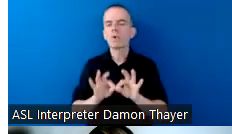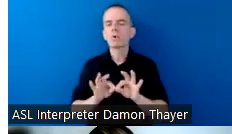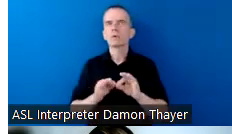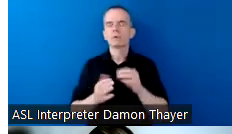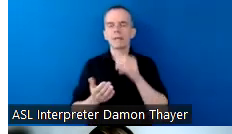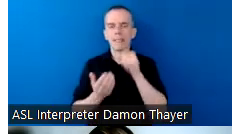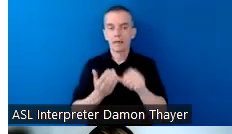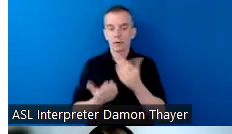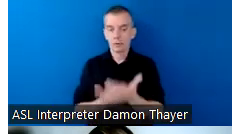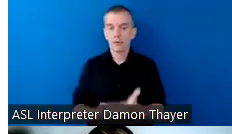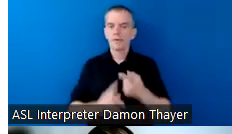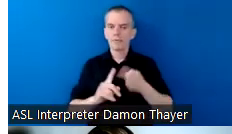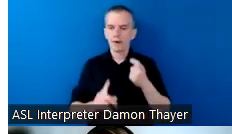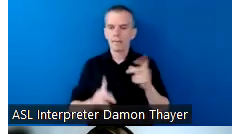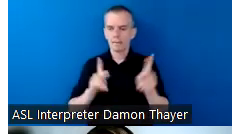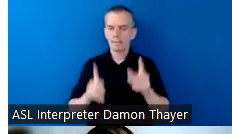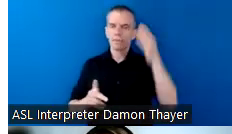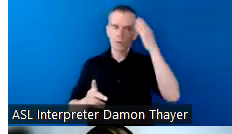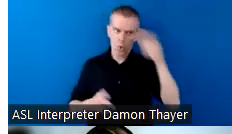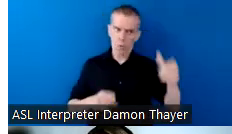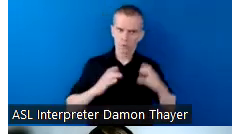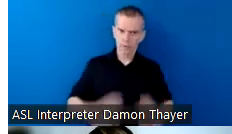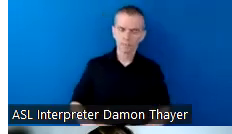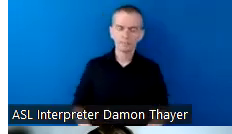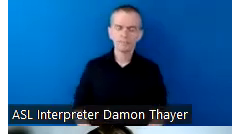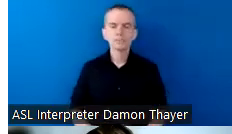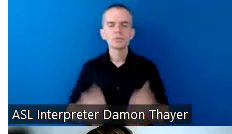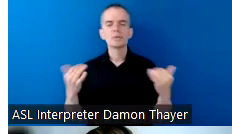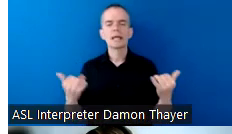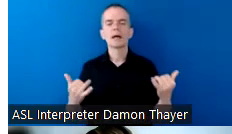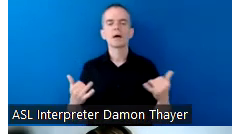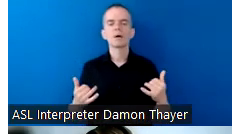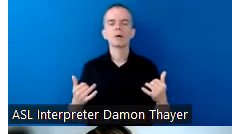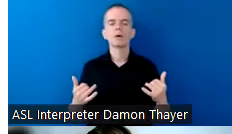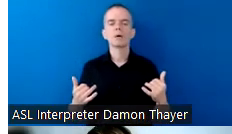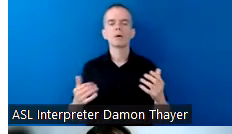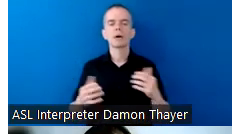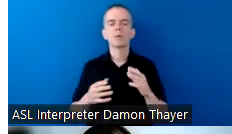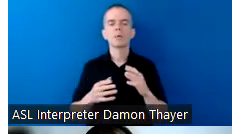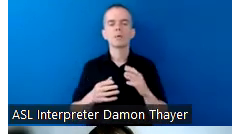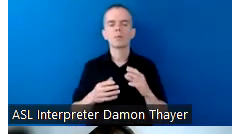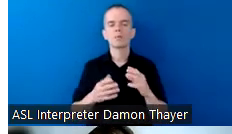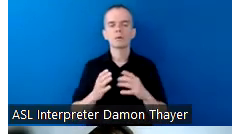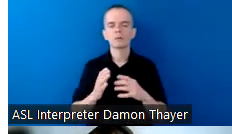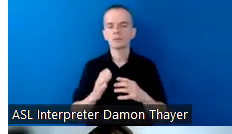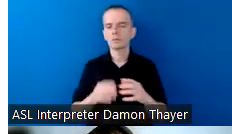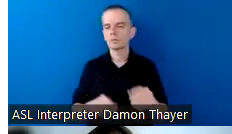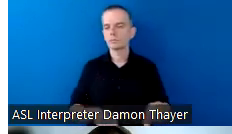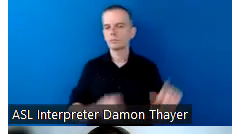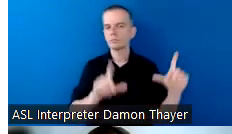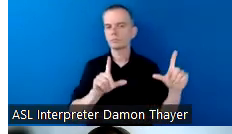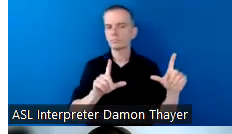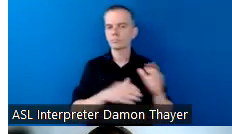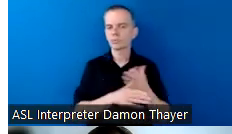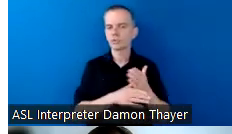what they're asking for. And at this point, I'd like to just pop up that verification letter if it's possible. Can we go ahead and share